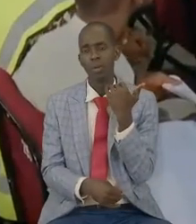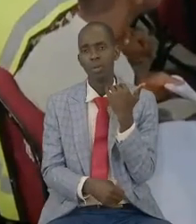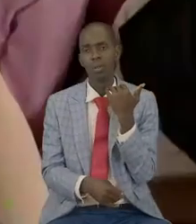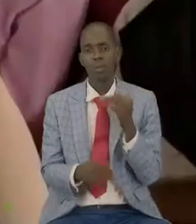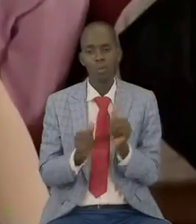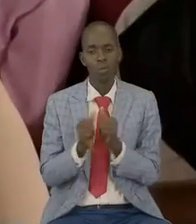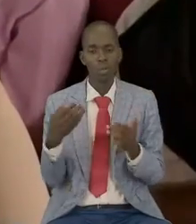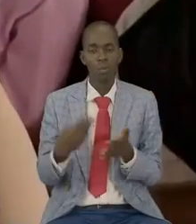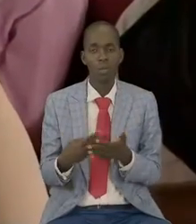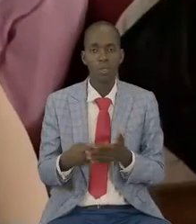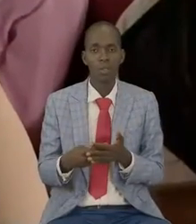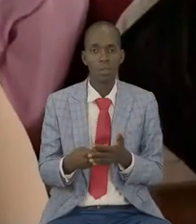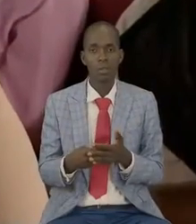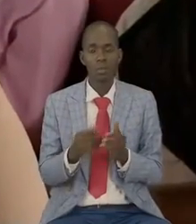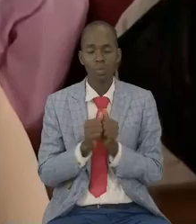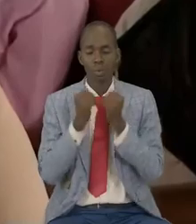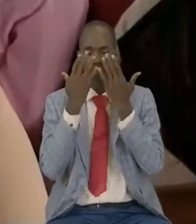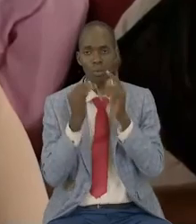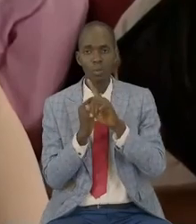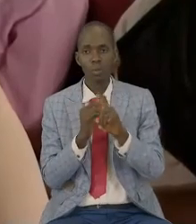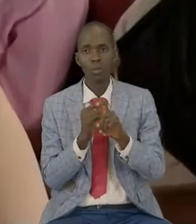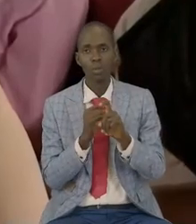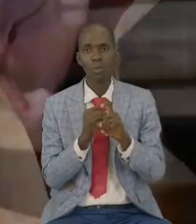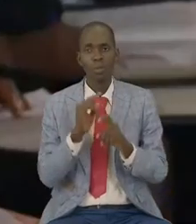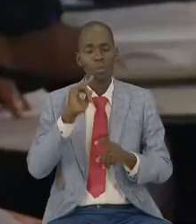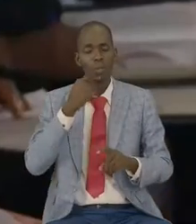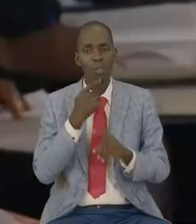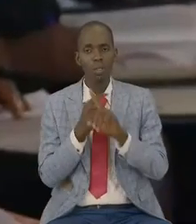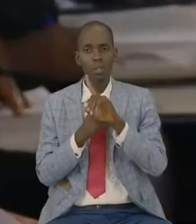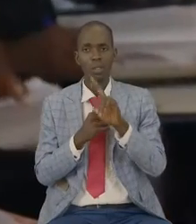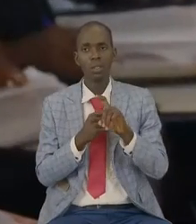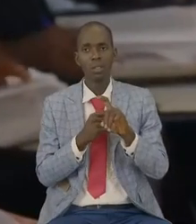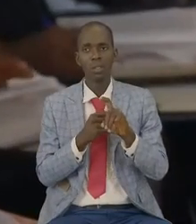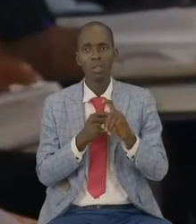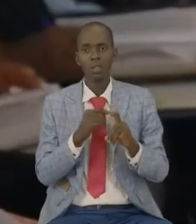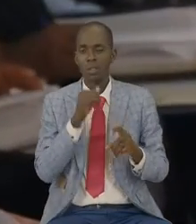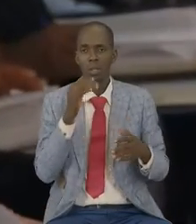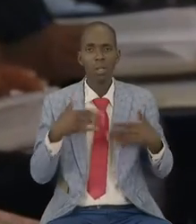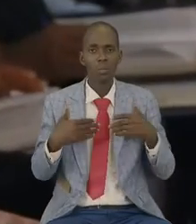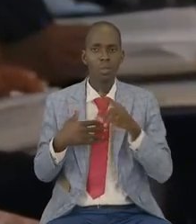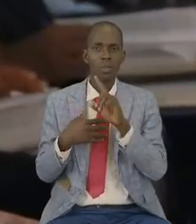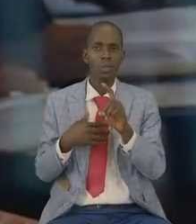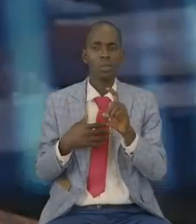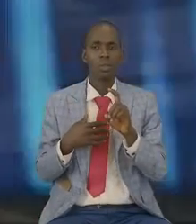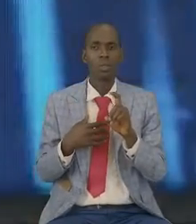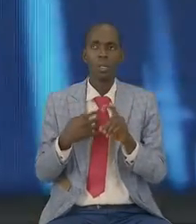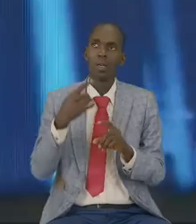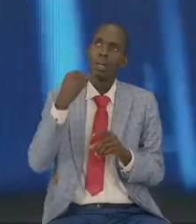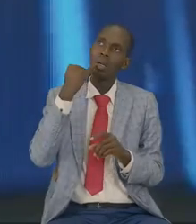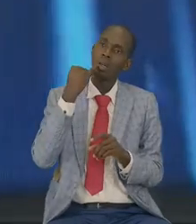penniless, sorrowful, bitter, unhappy,